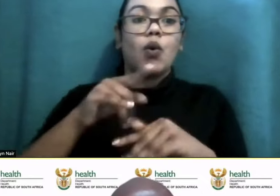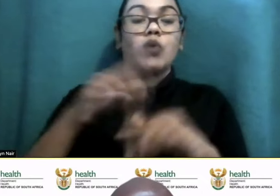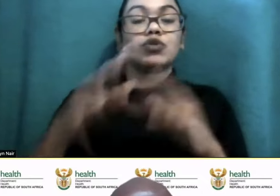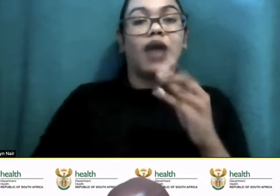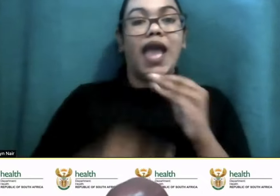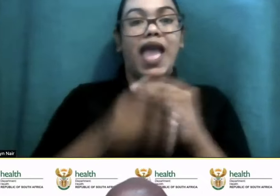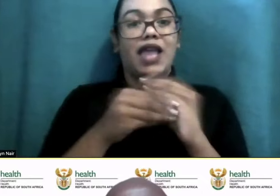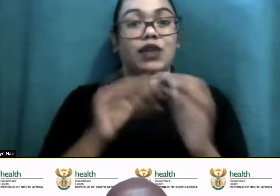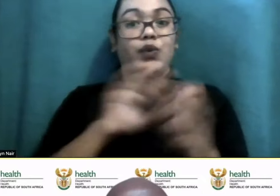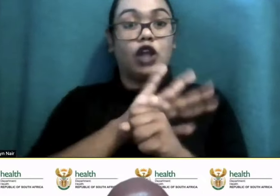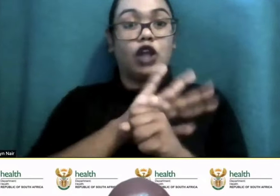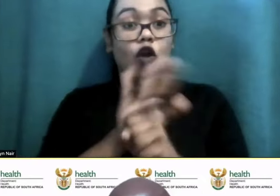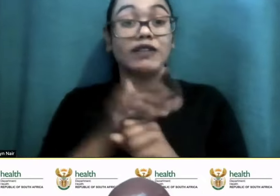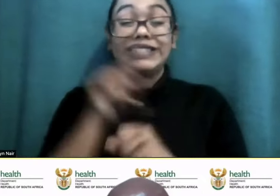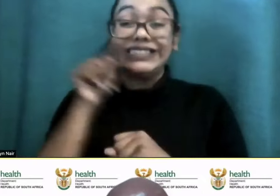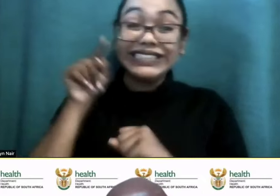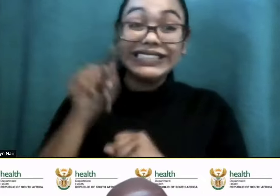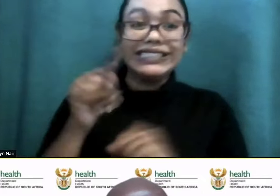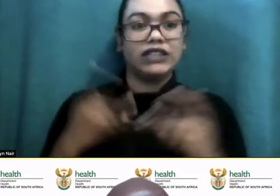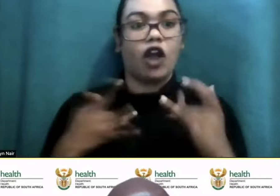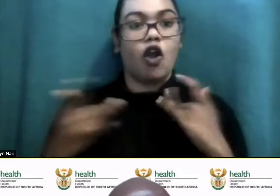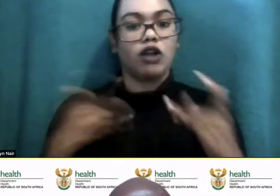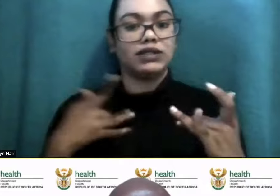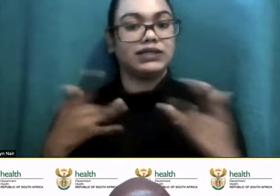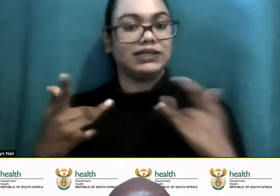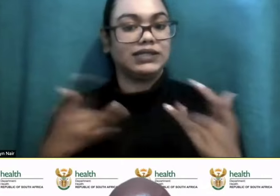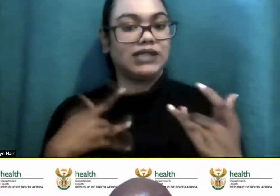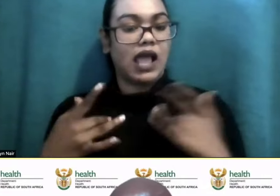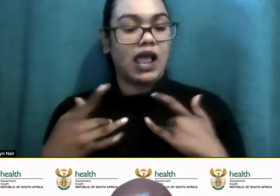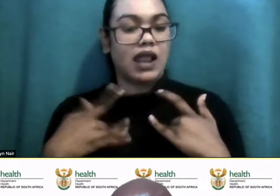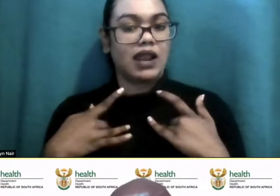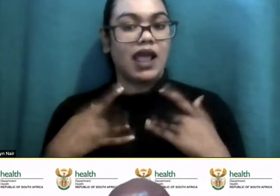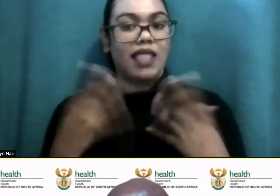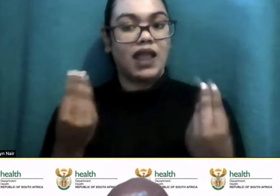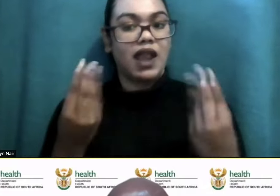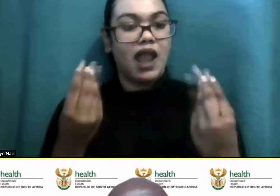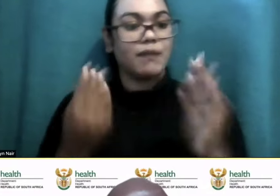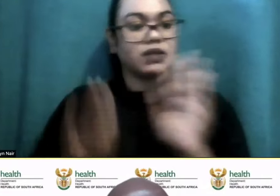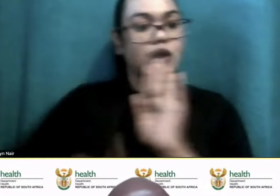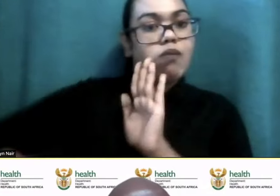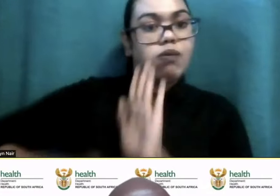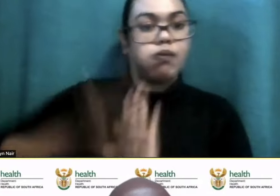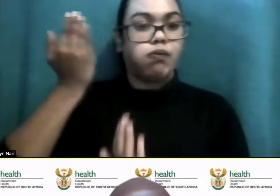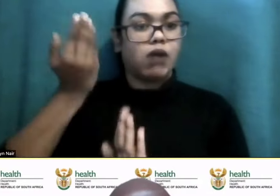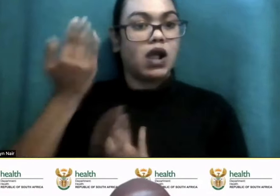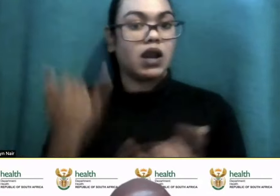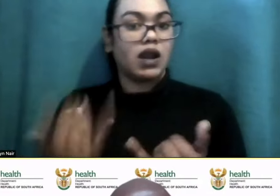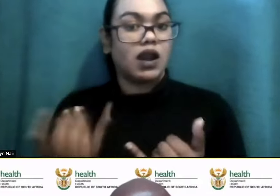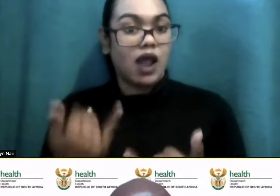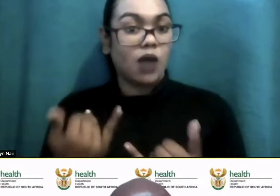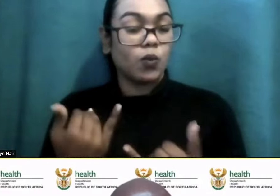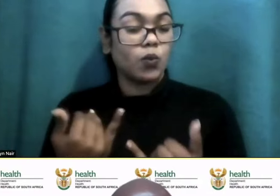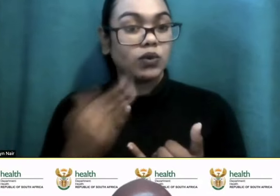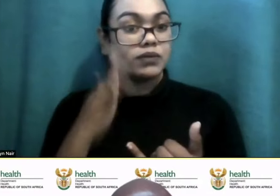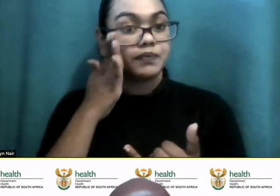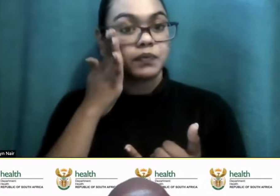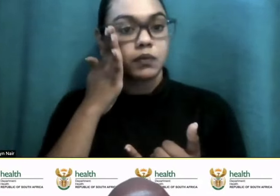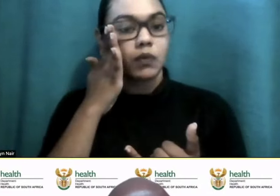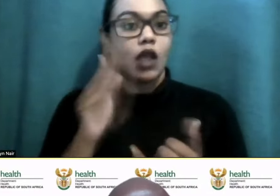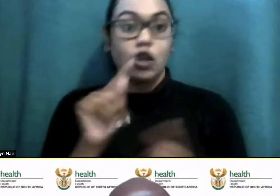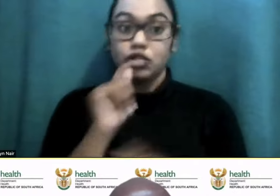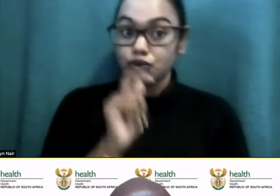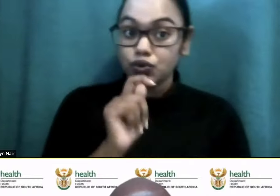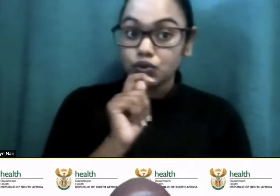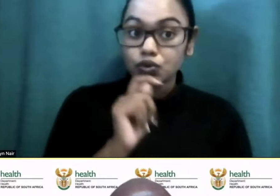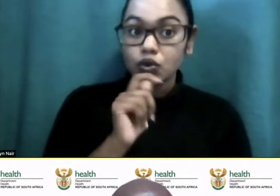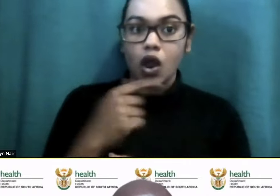is now driving this spike in numbers. We were very optimistic initially that even as